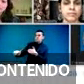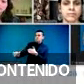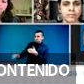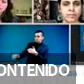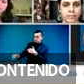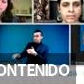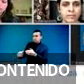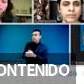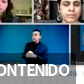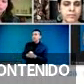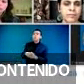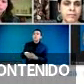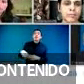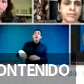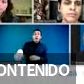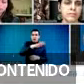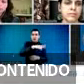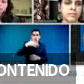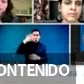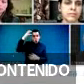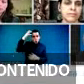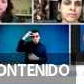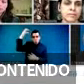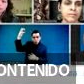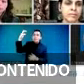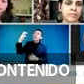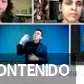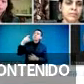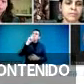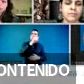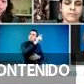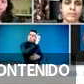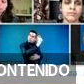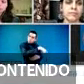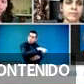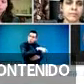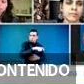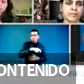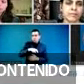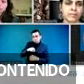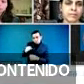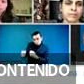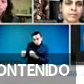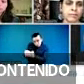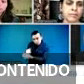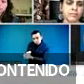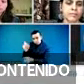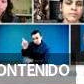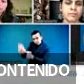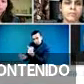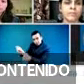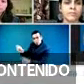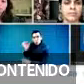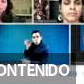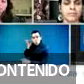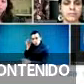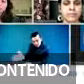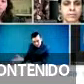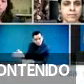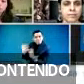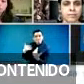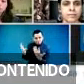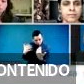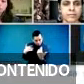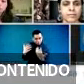girls and women to meaningfully participate in media spaces. Women must be equally involved as men